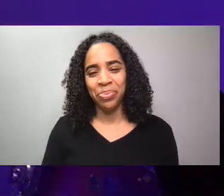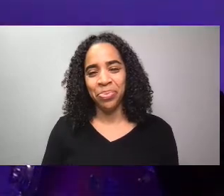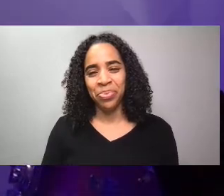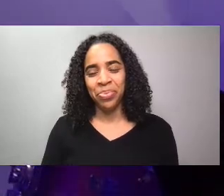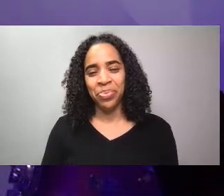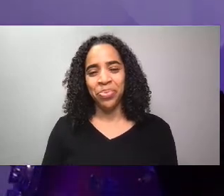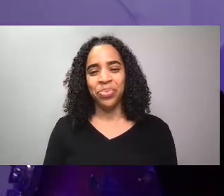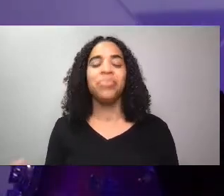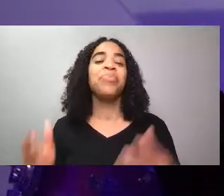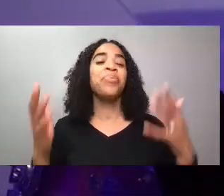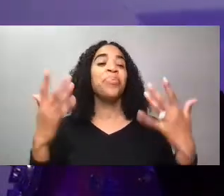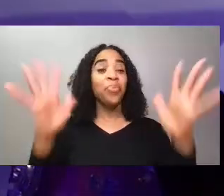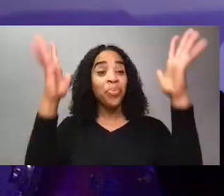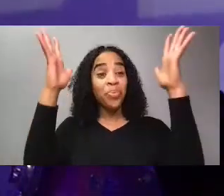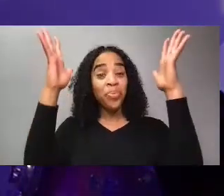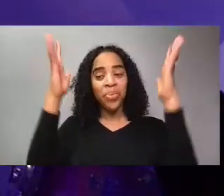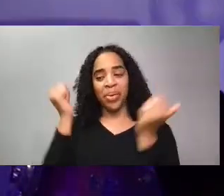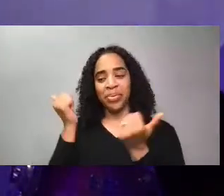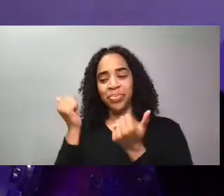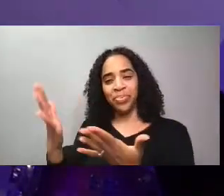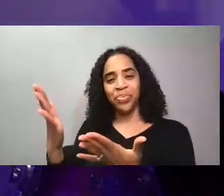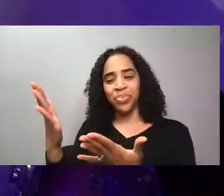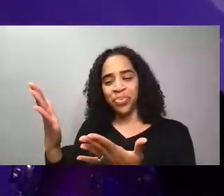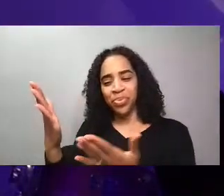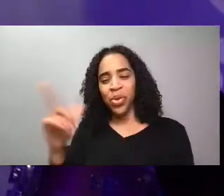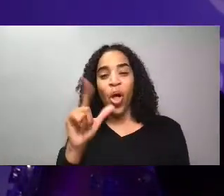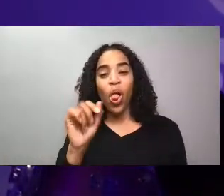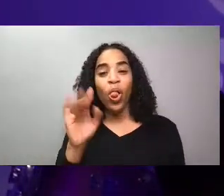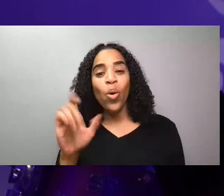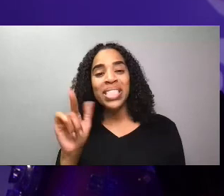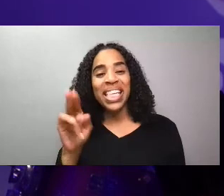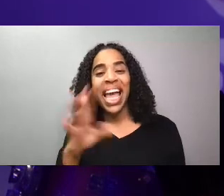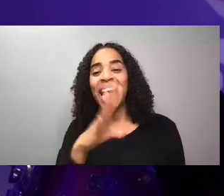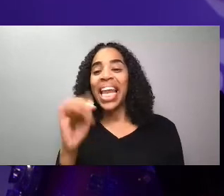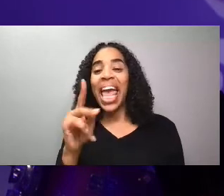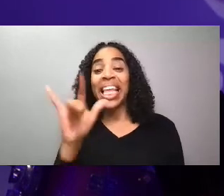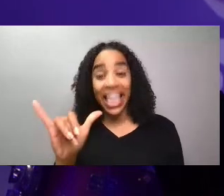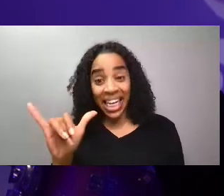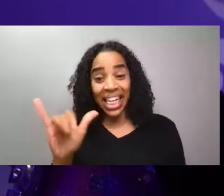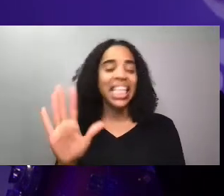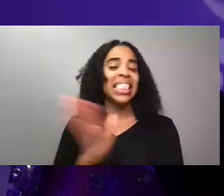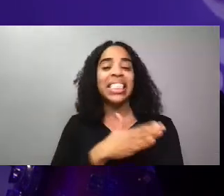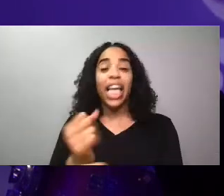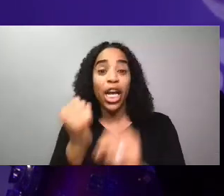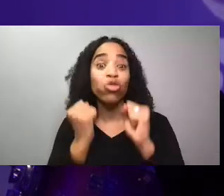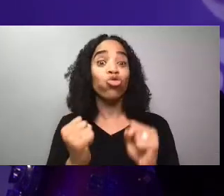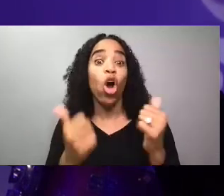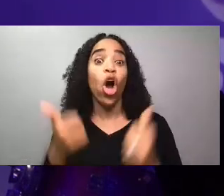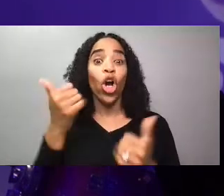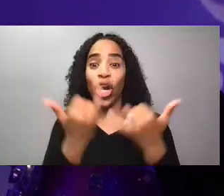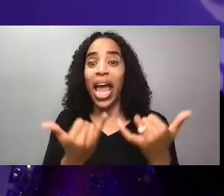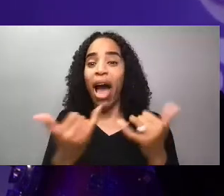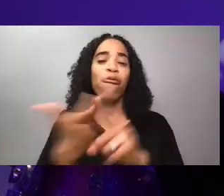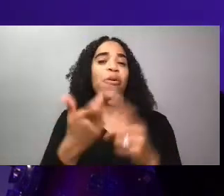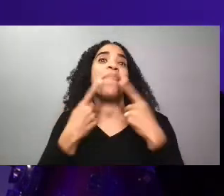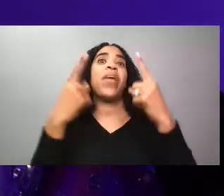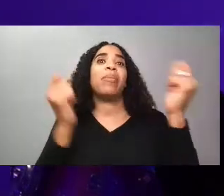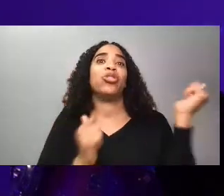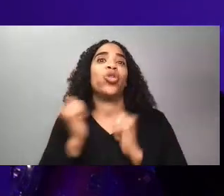Put your hands together for Lourds Lane and Kennedy Coghill singing Stronger Now from the hit new show, Super